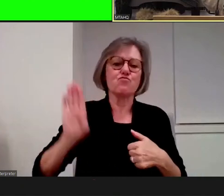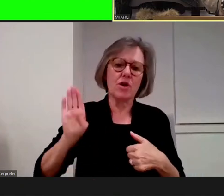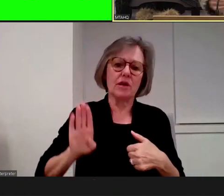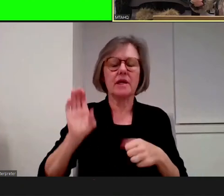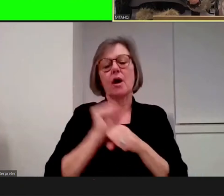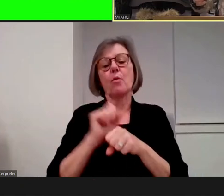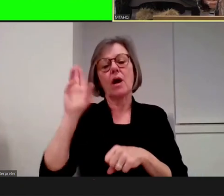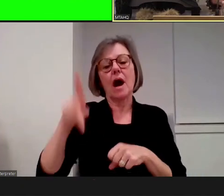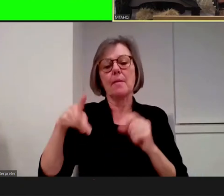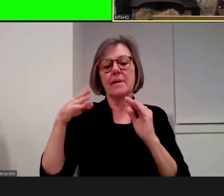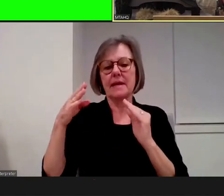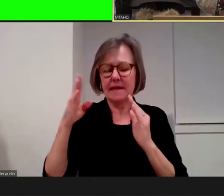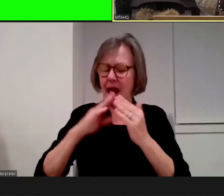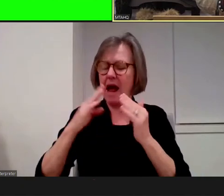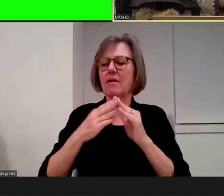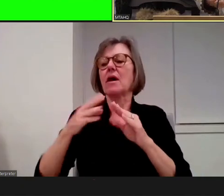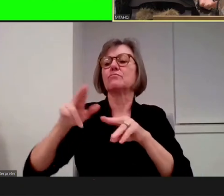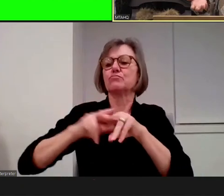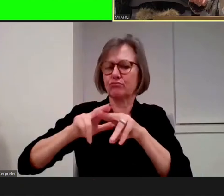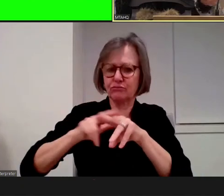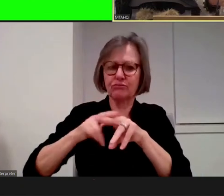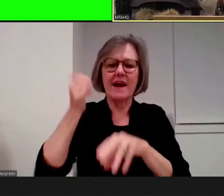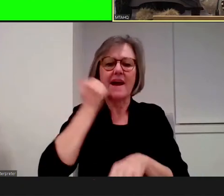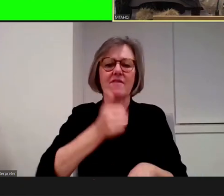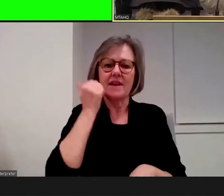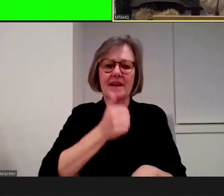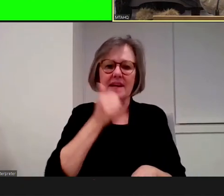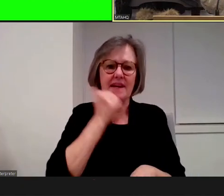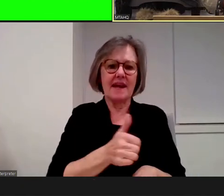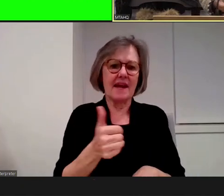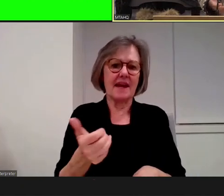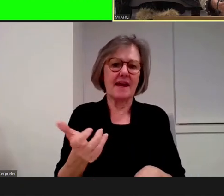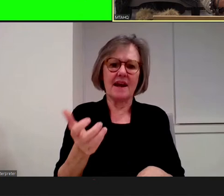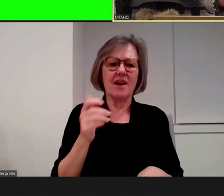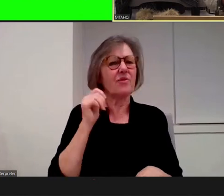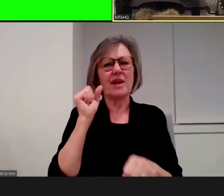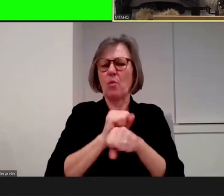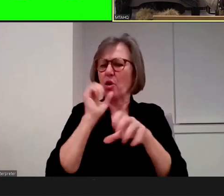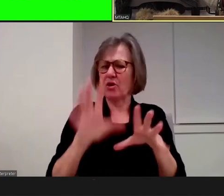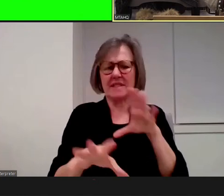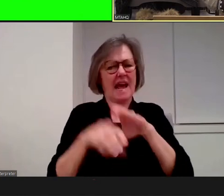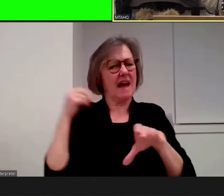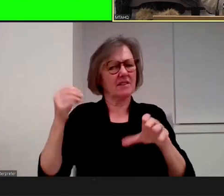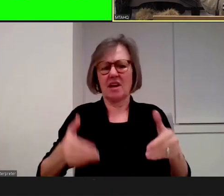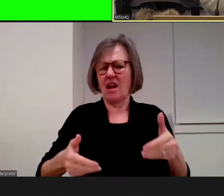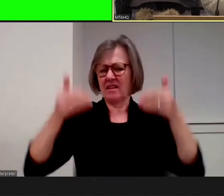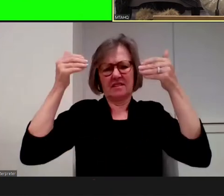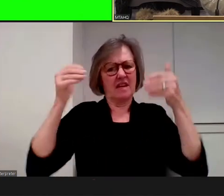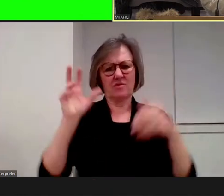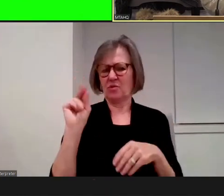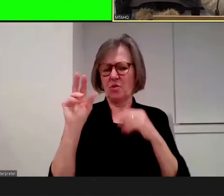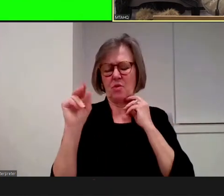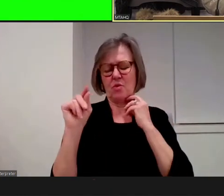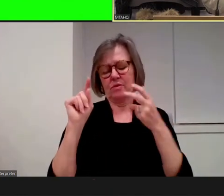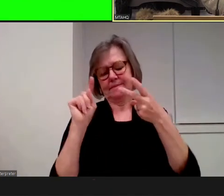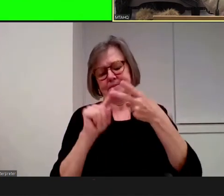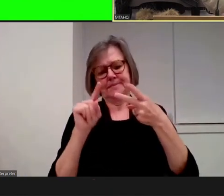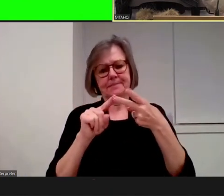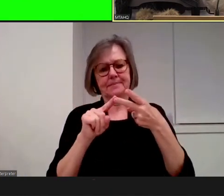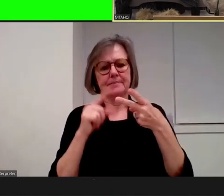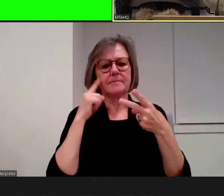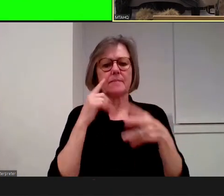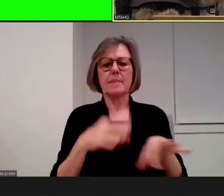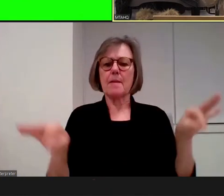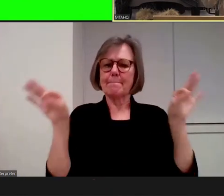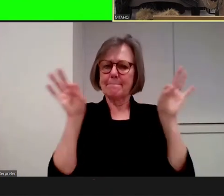I commute on the train every day. I don't think that like workers should be outside of the station. Two, I think that it is important